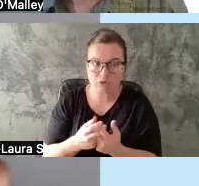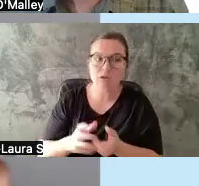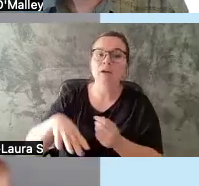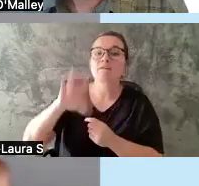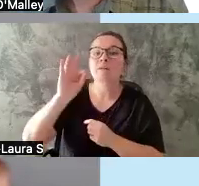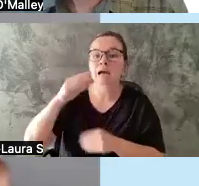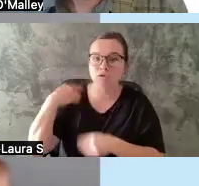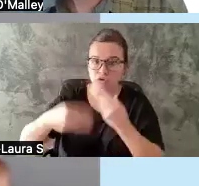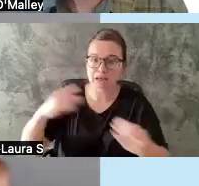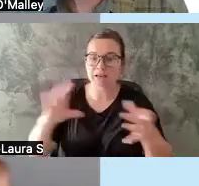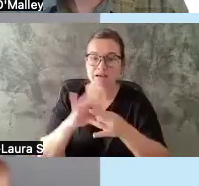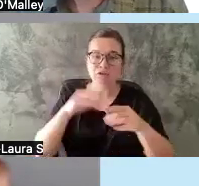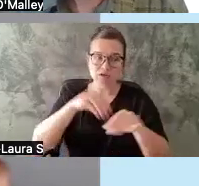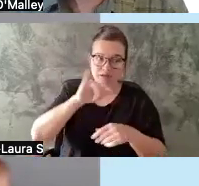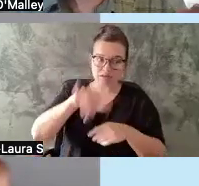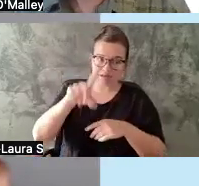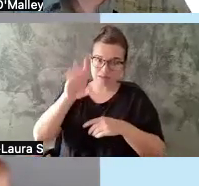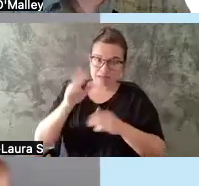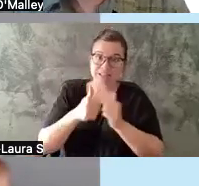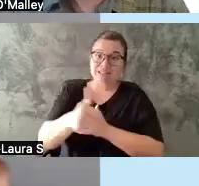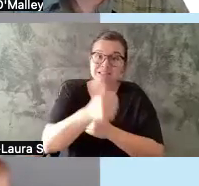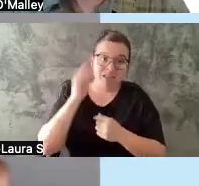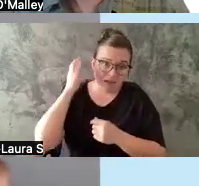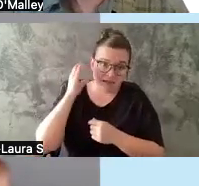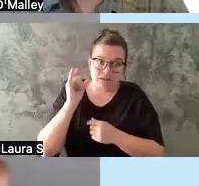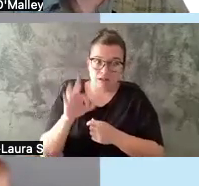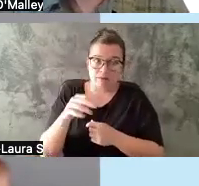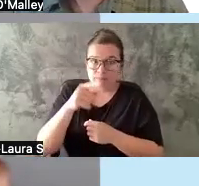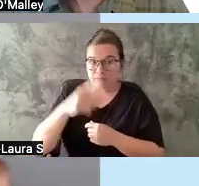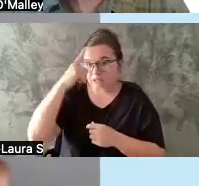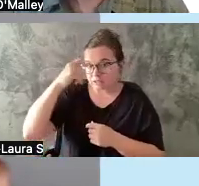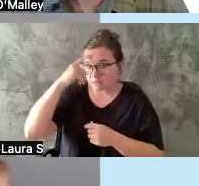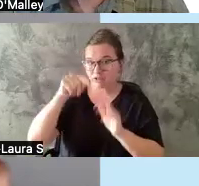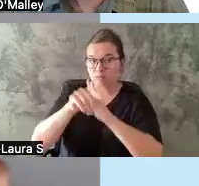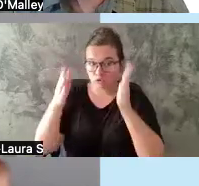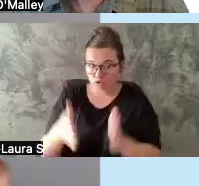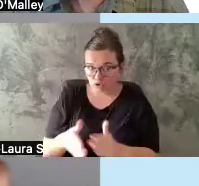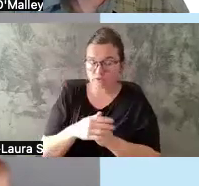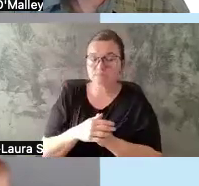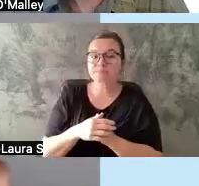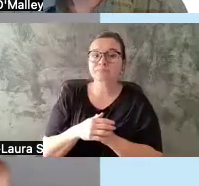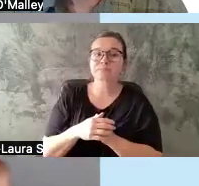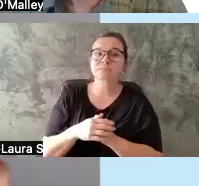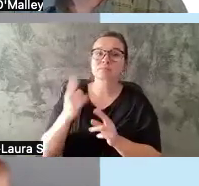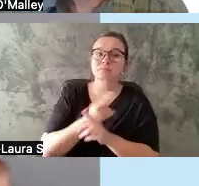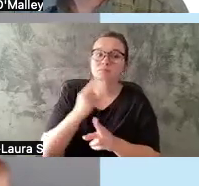genetic connection in the database, a distant cousin of the suspected murderer, and using genealogical research, they